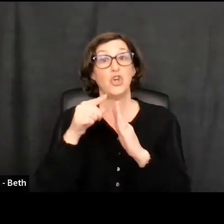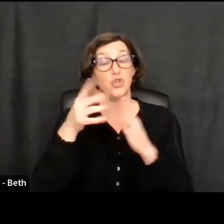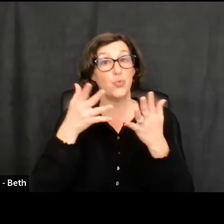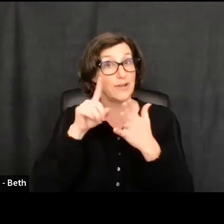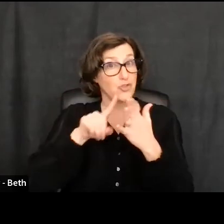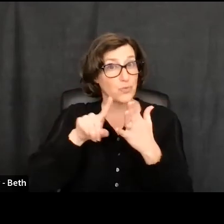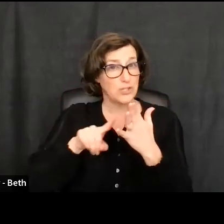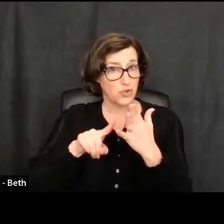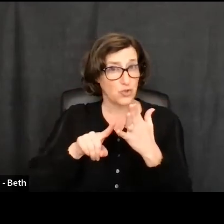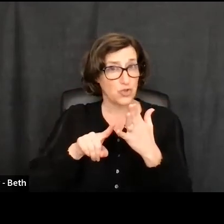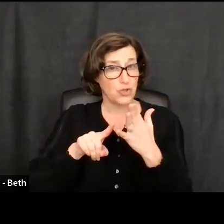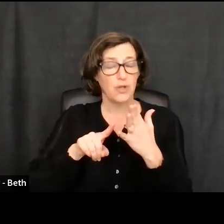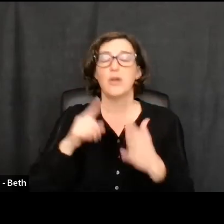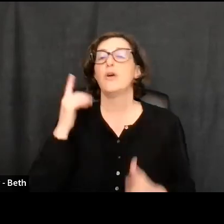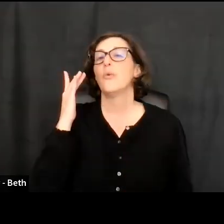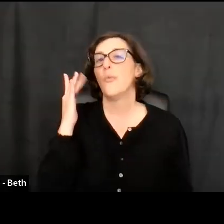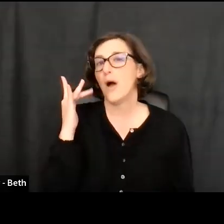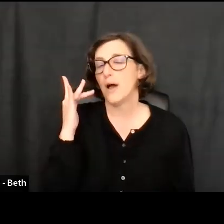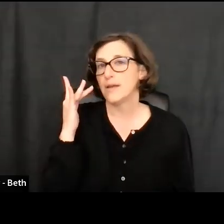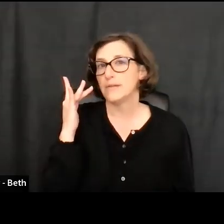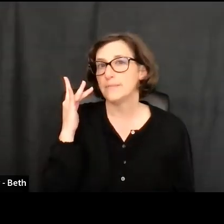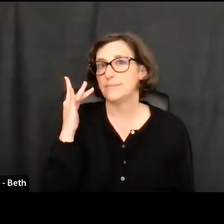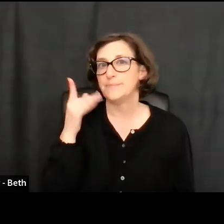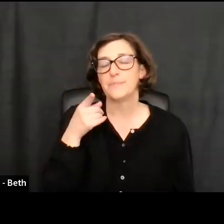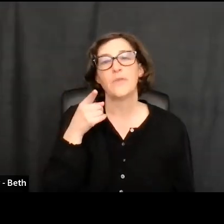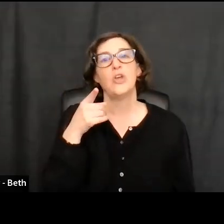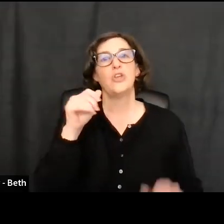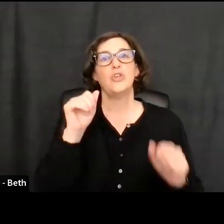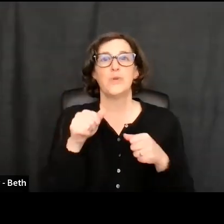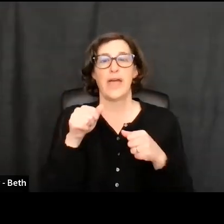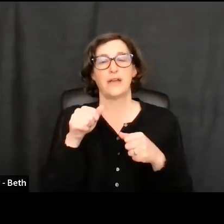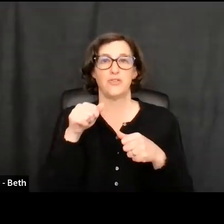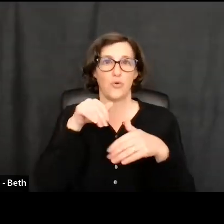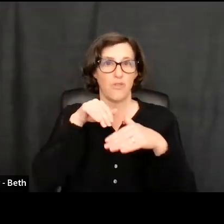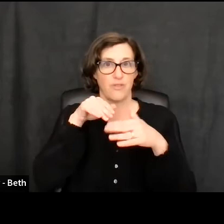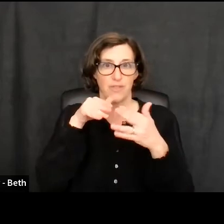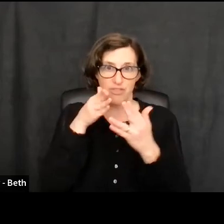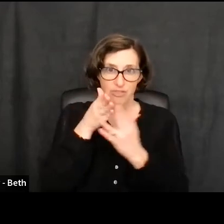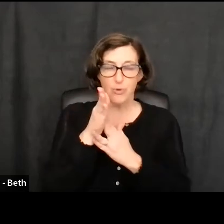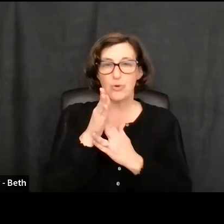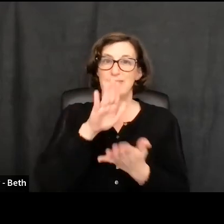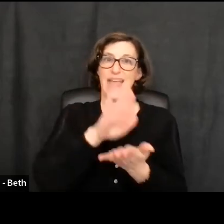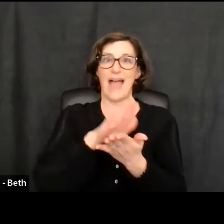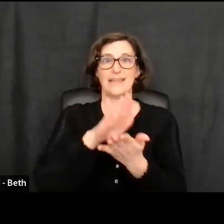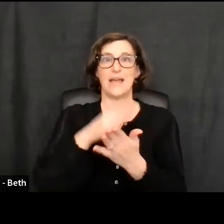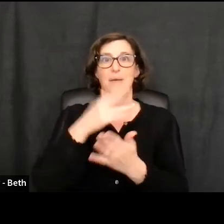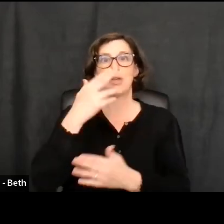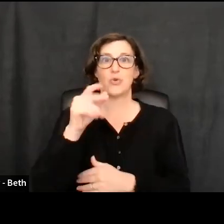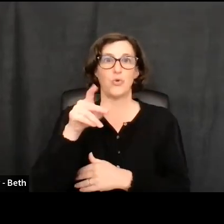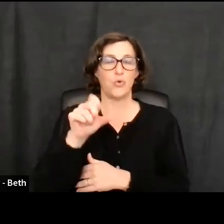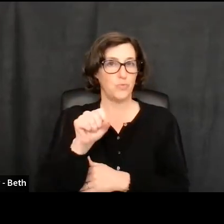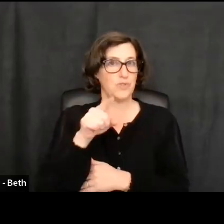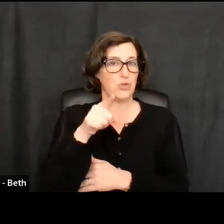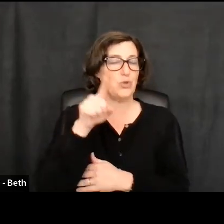research, so that you can jump through the academic hoops that you need to jump through. If there's no one who can mentor you